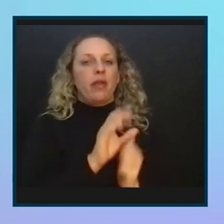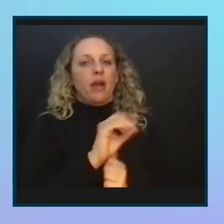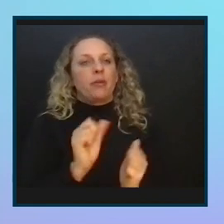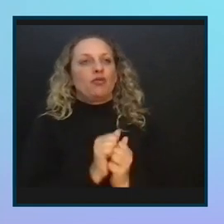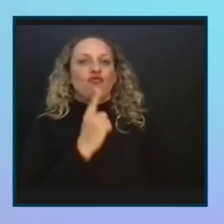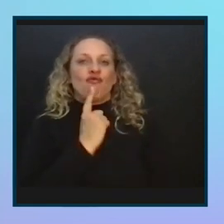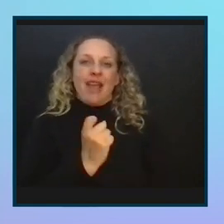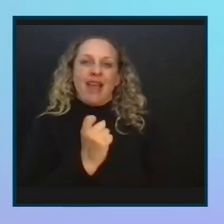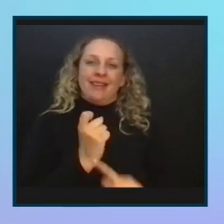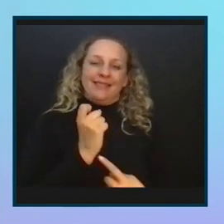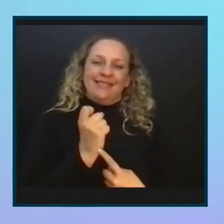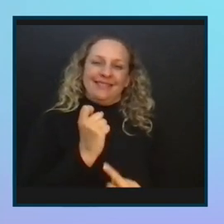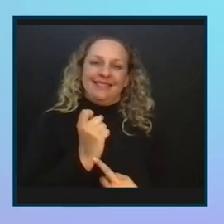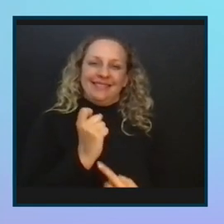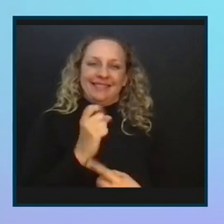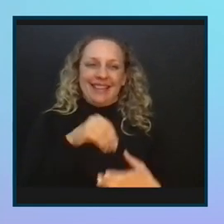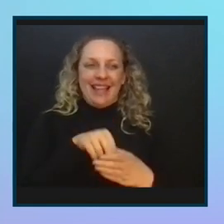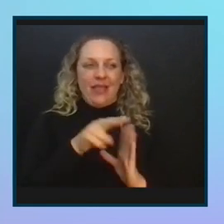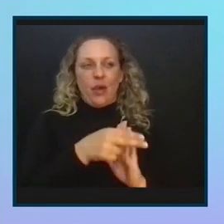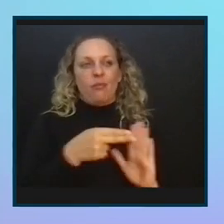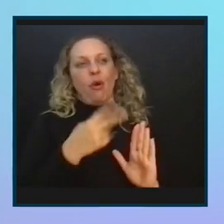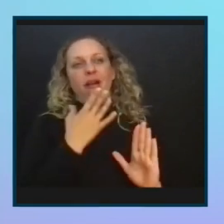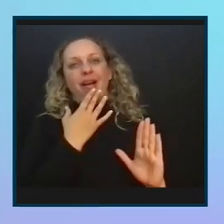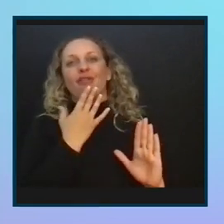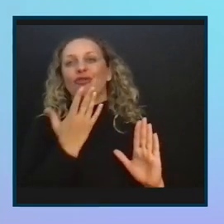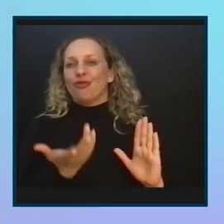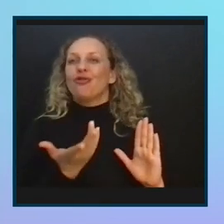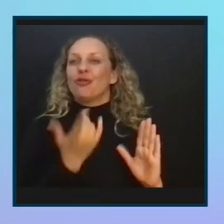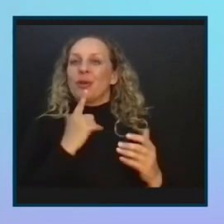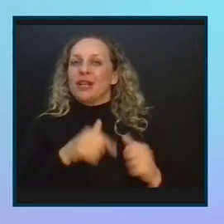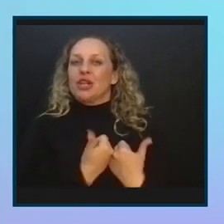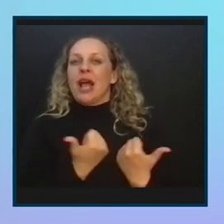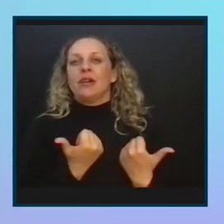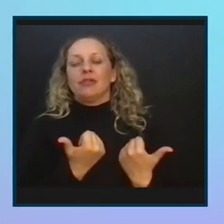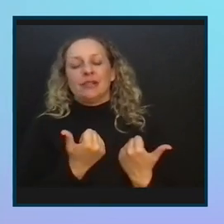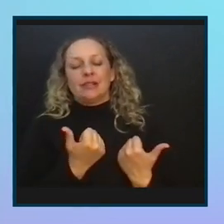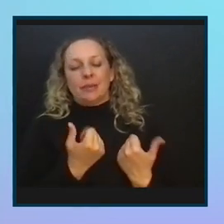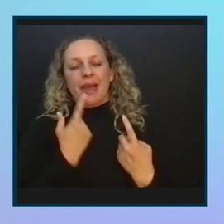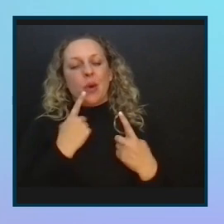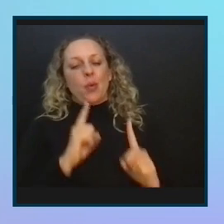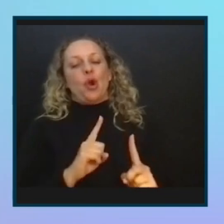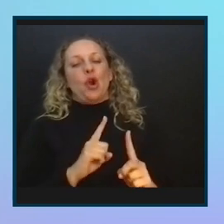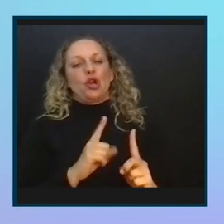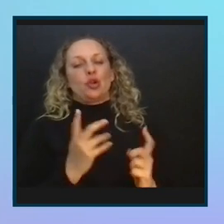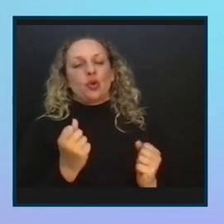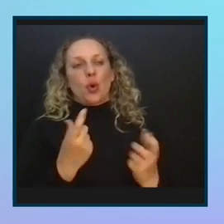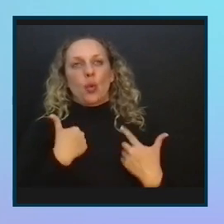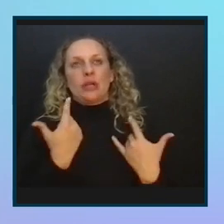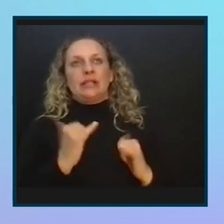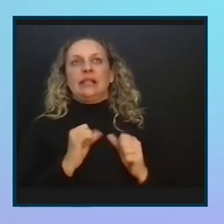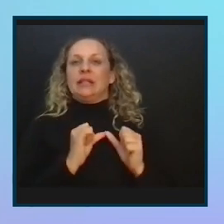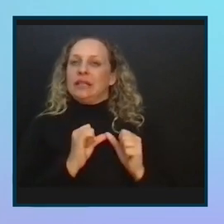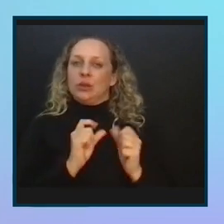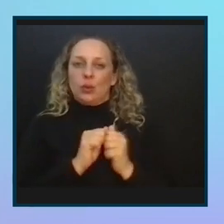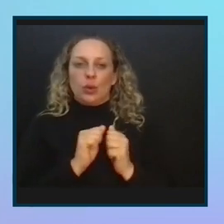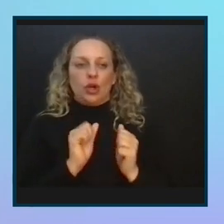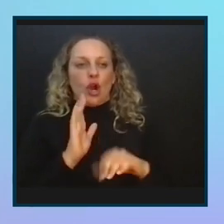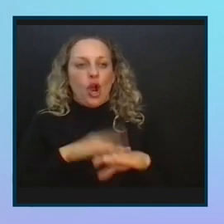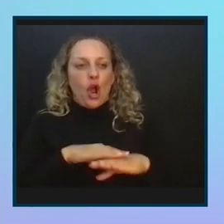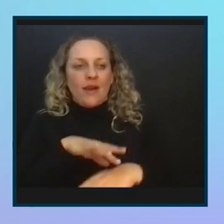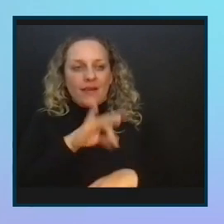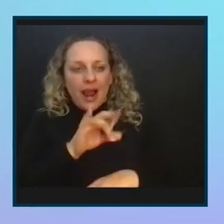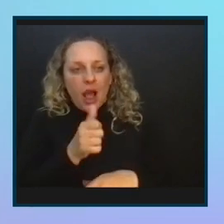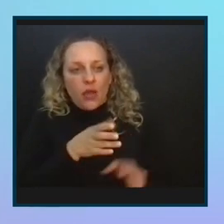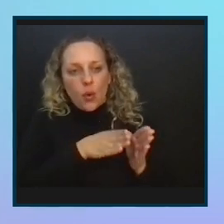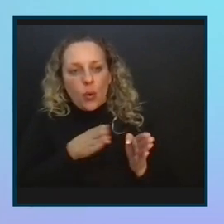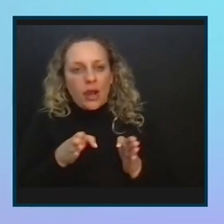red in their brand colors. It's challenging to make those work. So we are continuing to work on finding